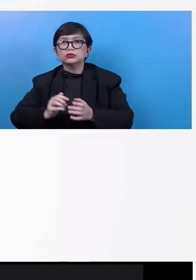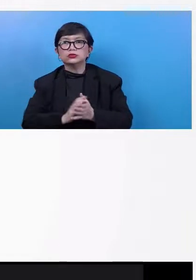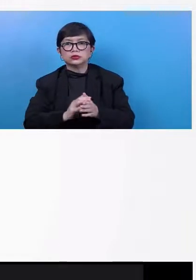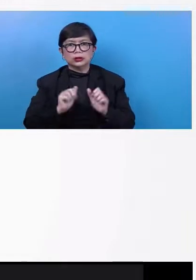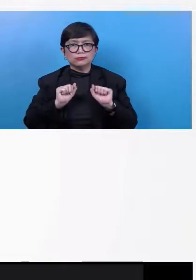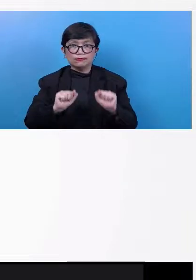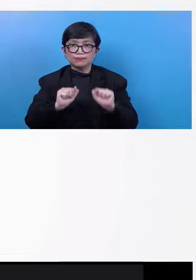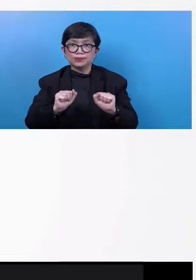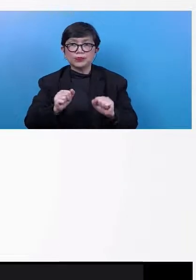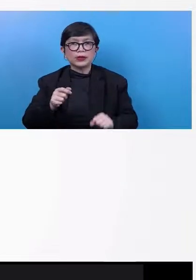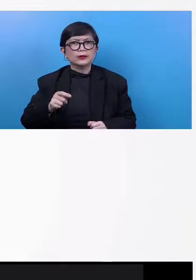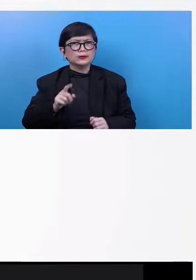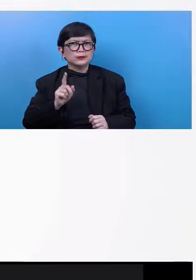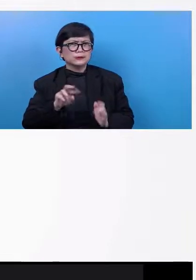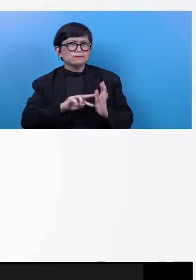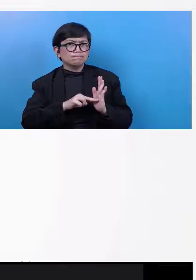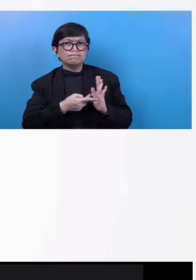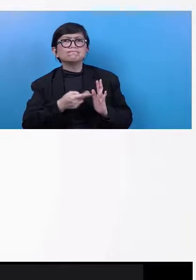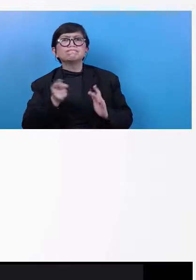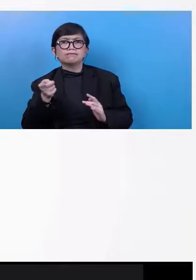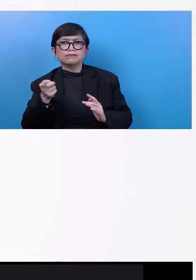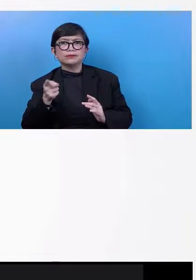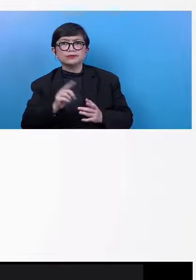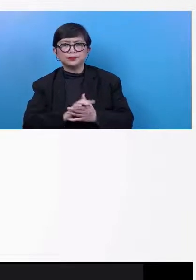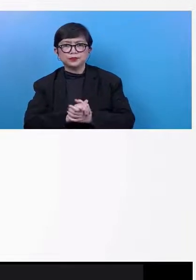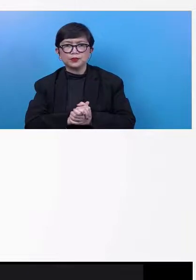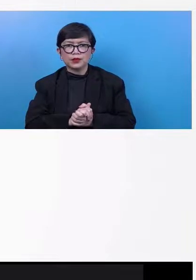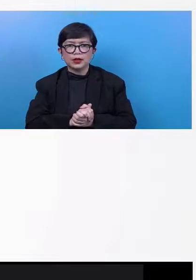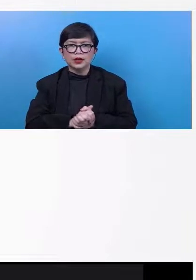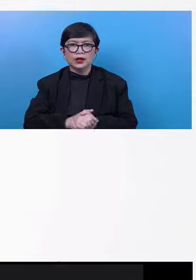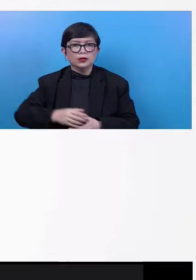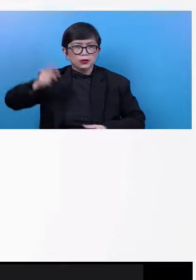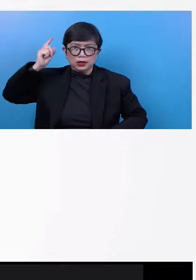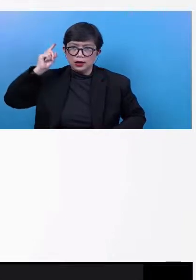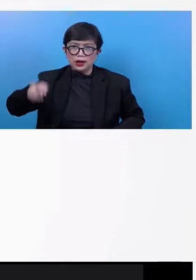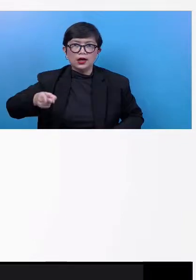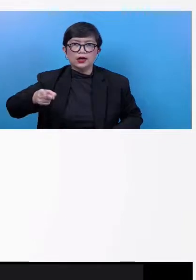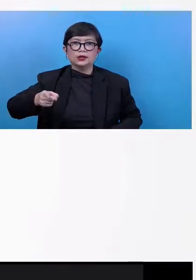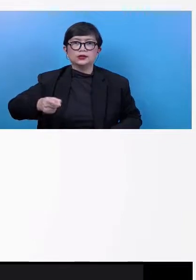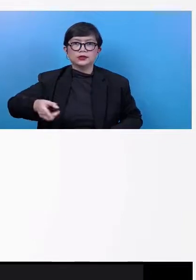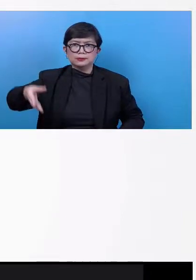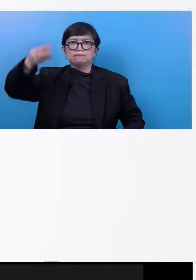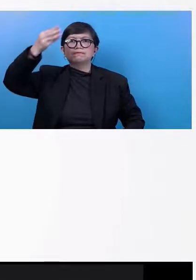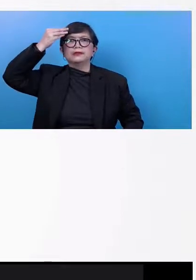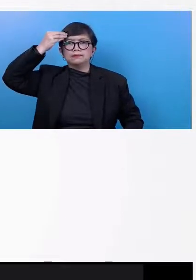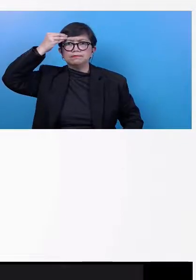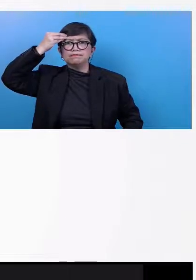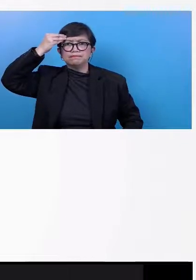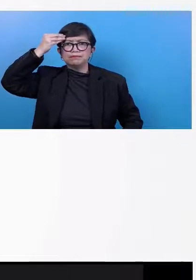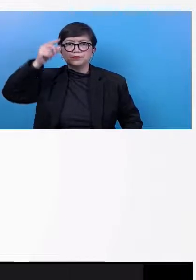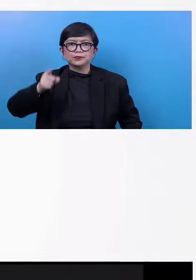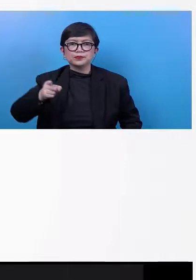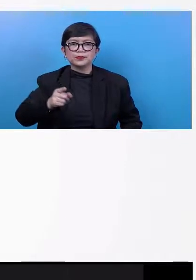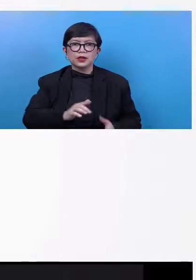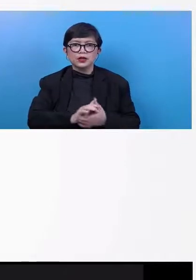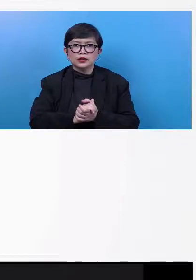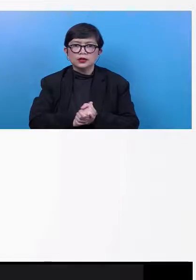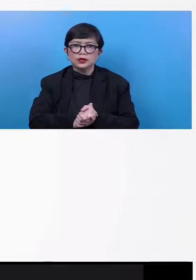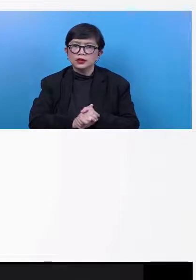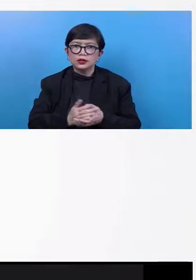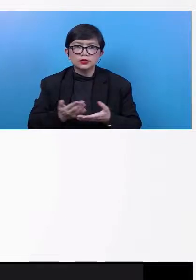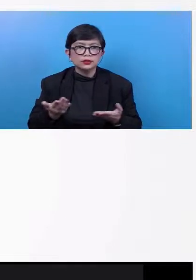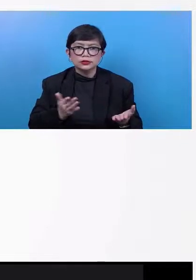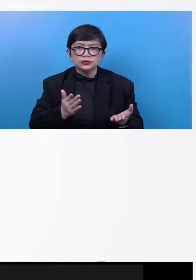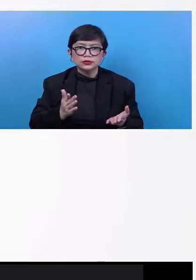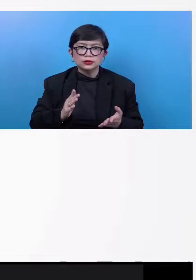resilient infrastructure. We need to understand how the absence or presence of critical infrastructure makes it